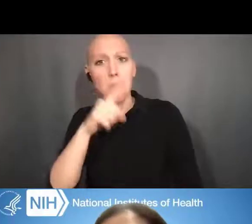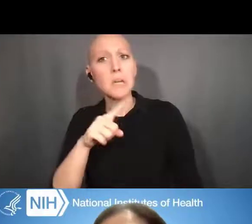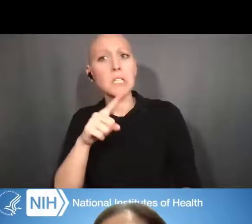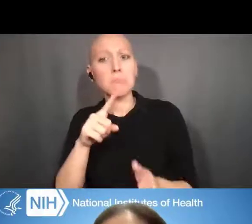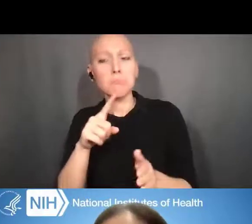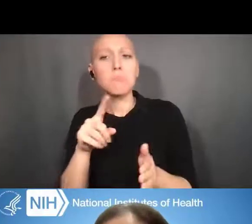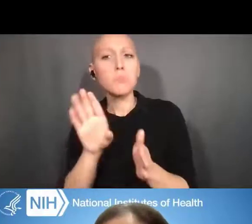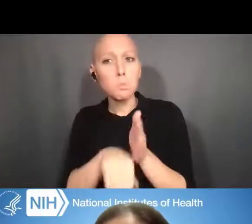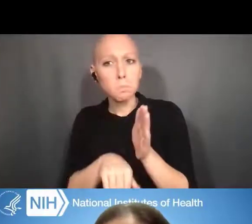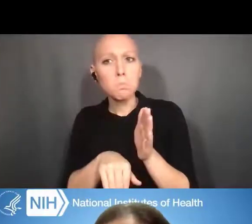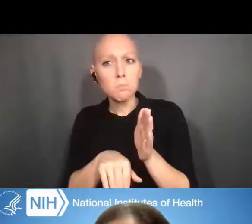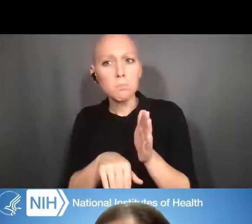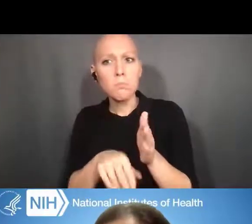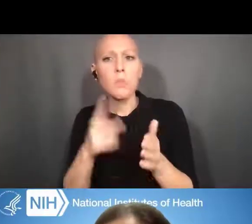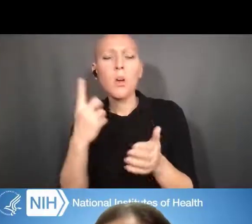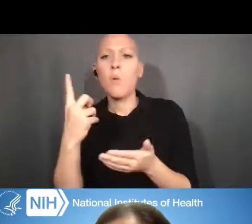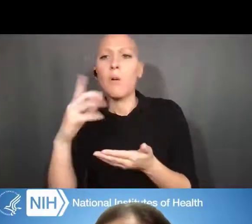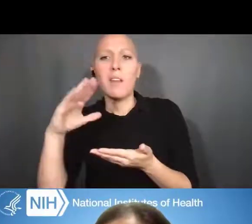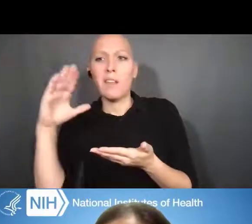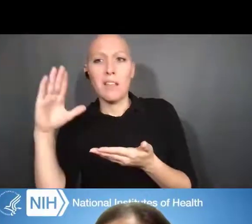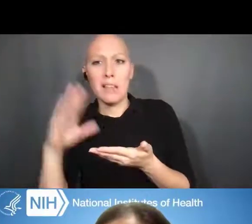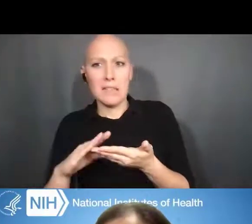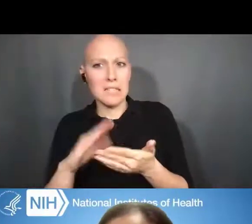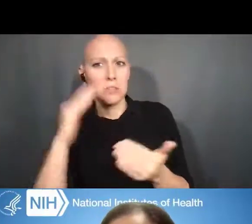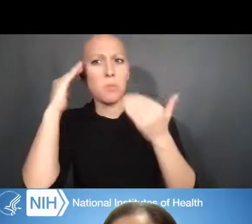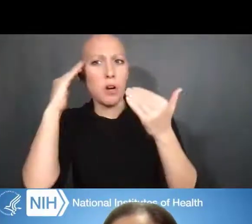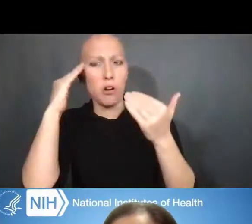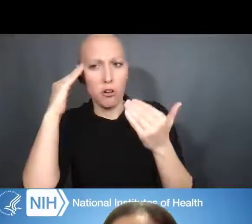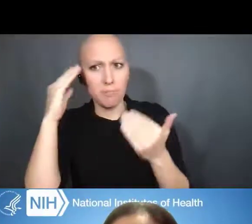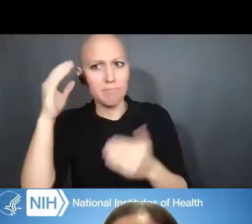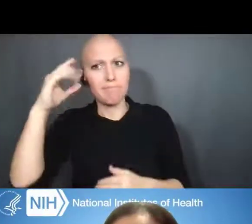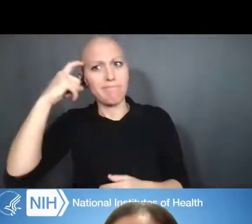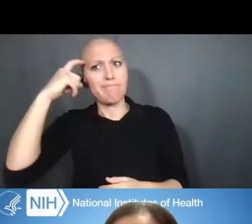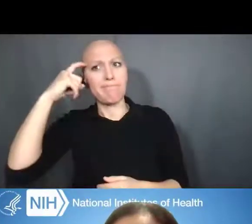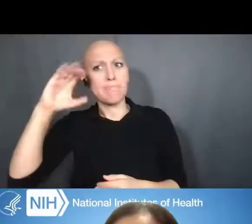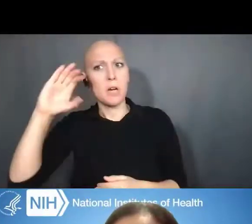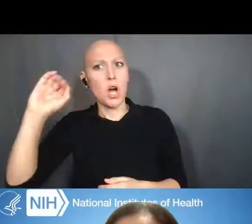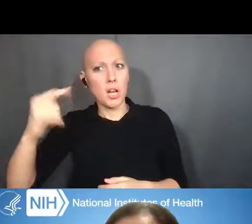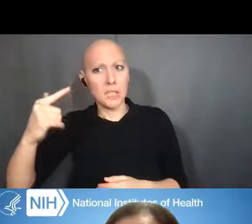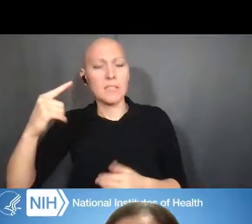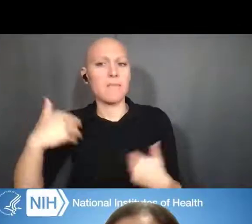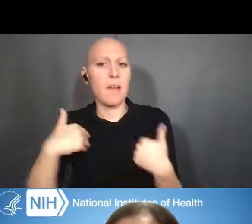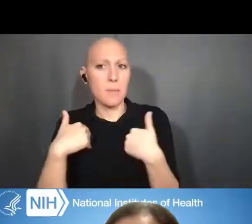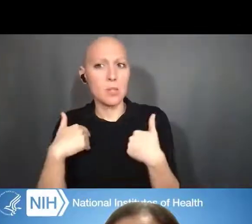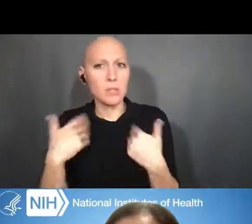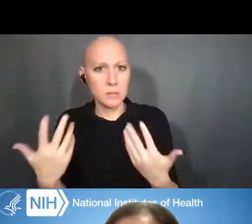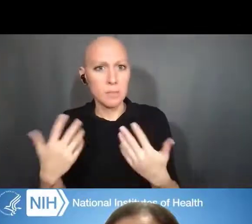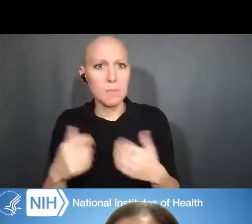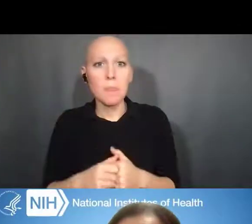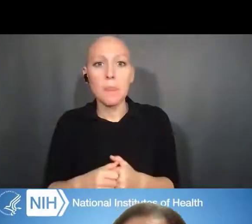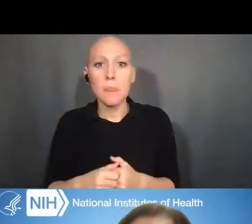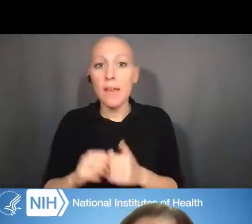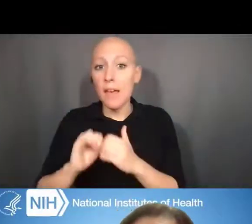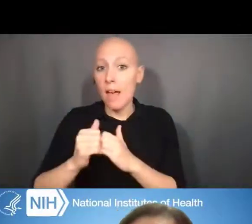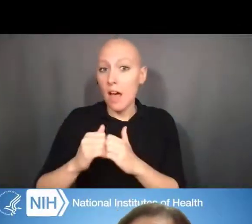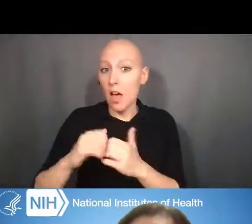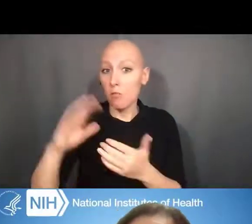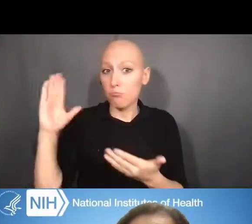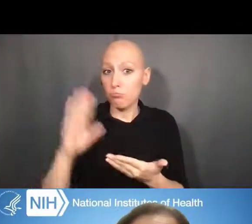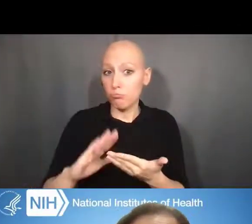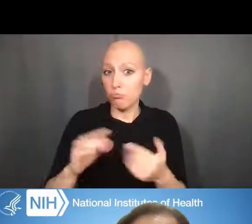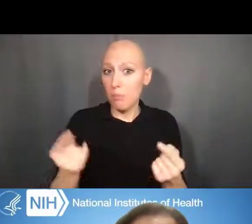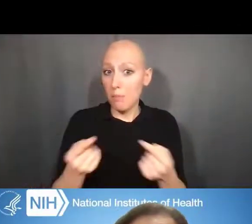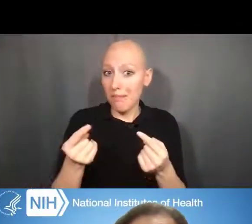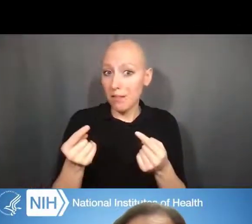of the least sentient laboratory animals. And for minimization of discomfort, distress, pain, and injury, PI stated